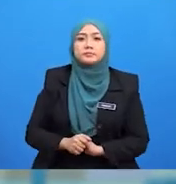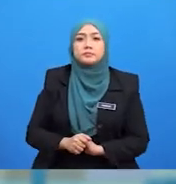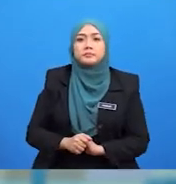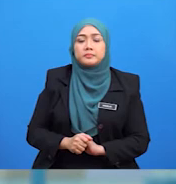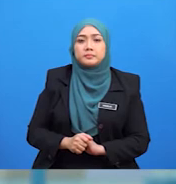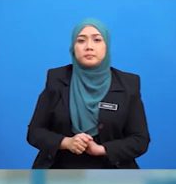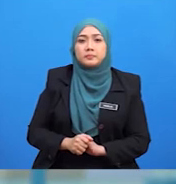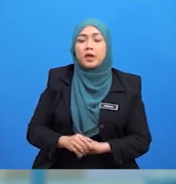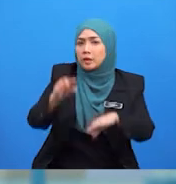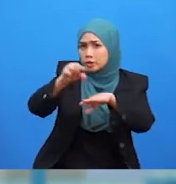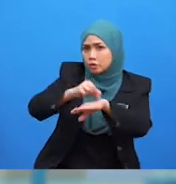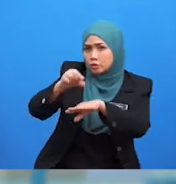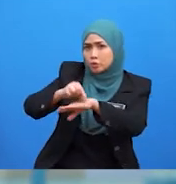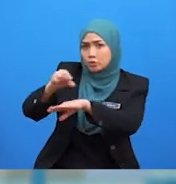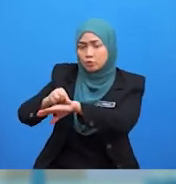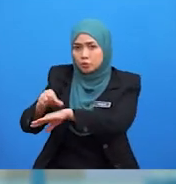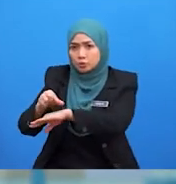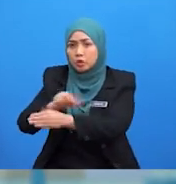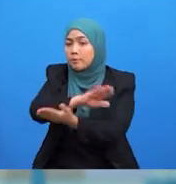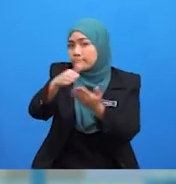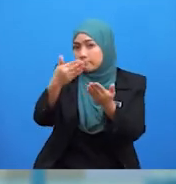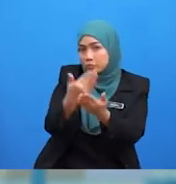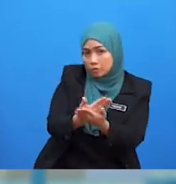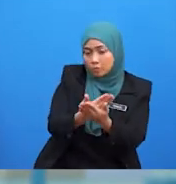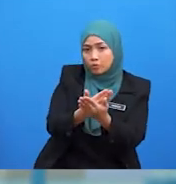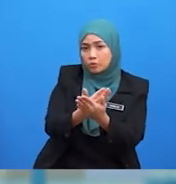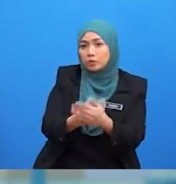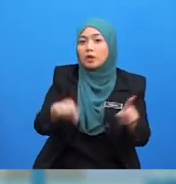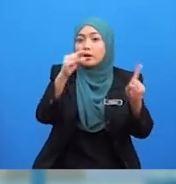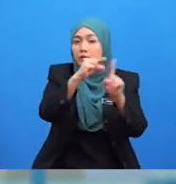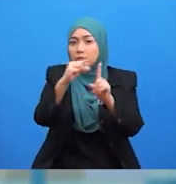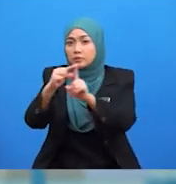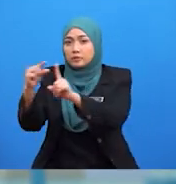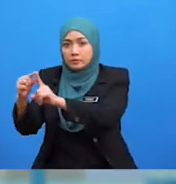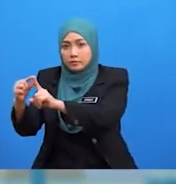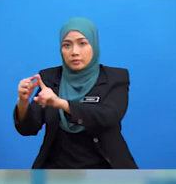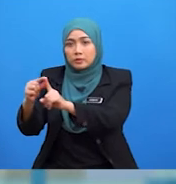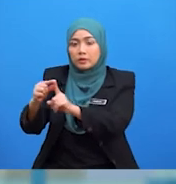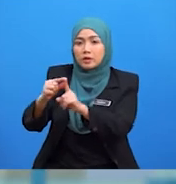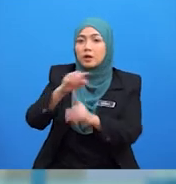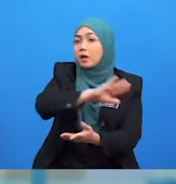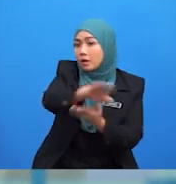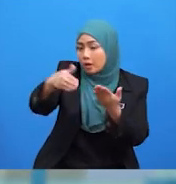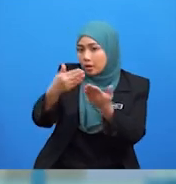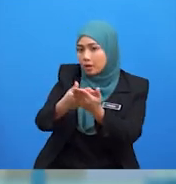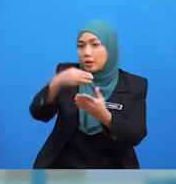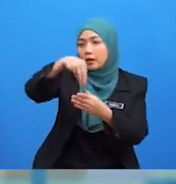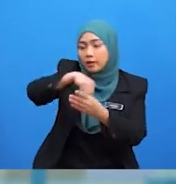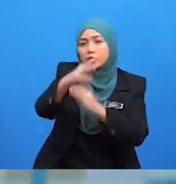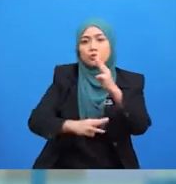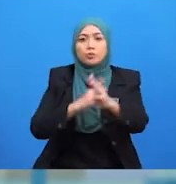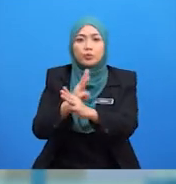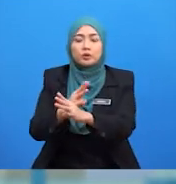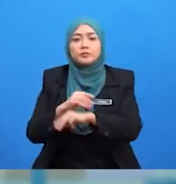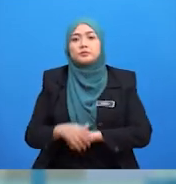and you can use them to describe anything and almost everything in this world.